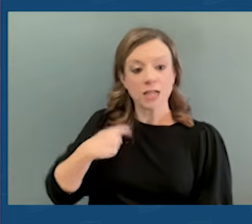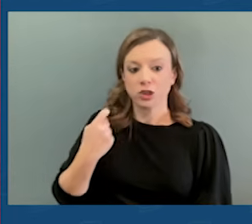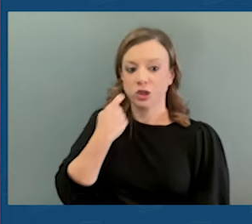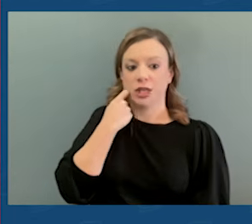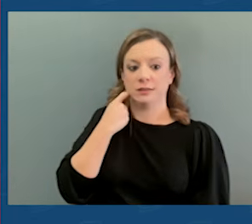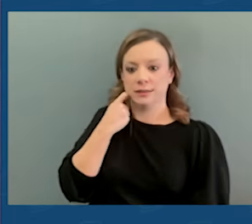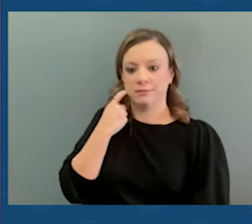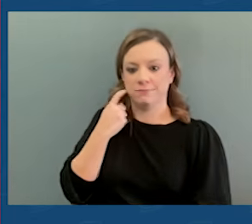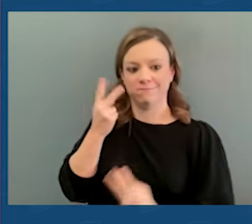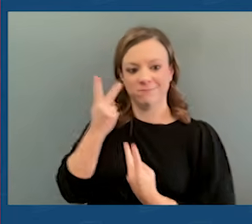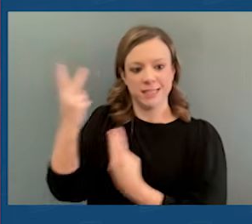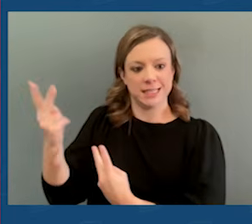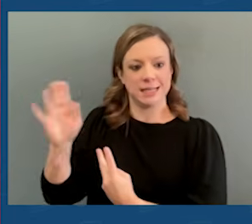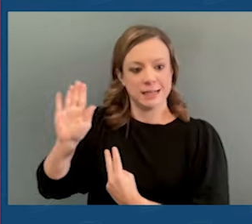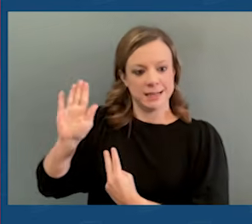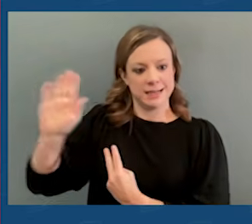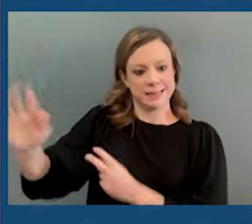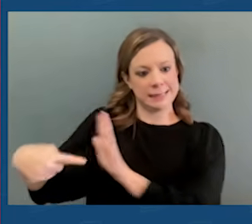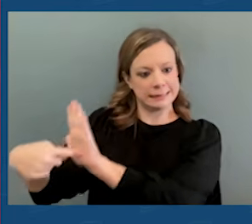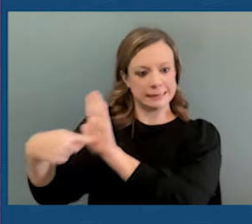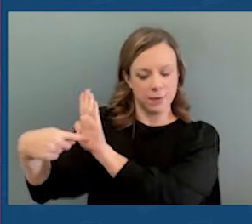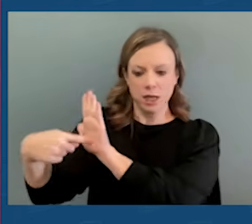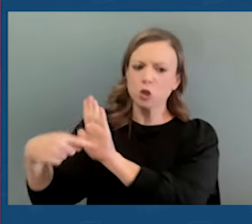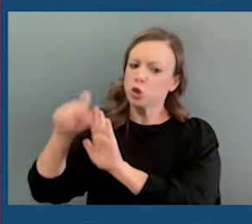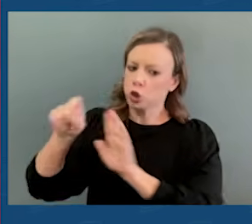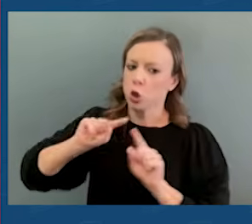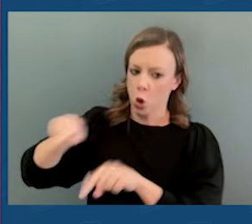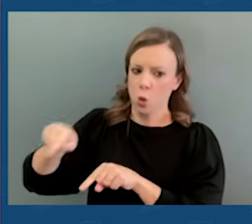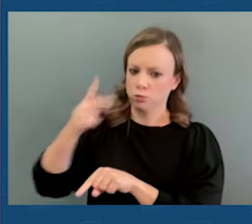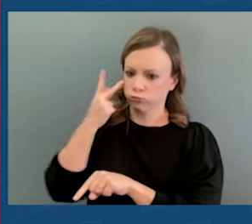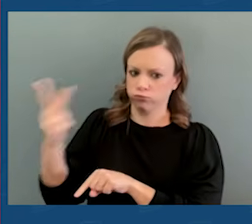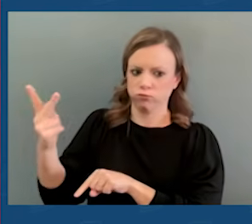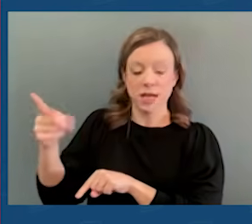journey. He spoke at Market Hall in New York City.